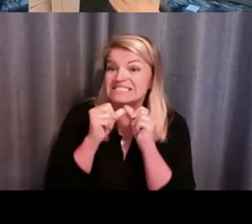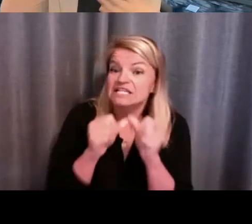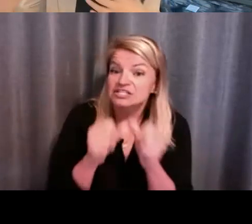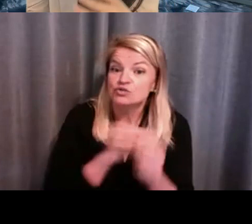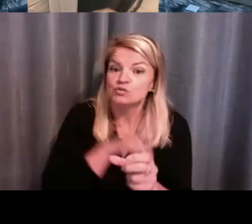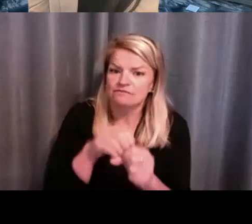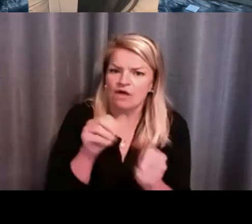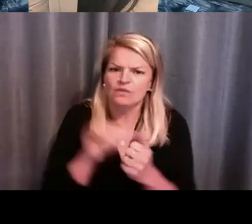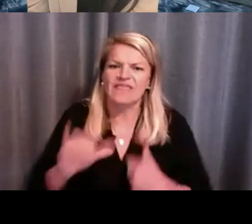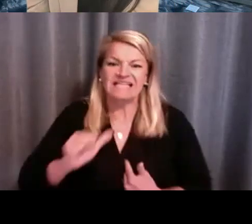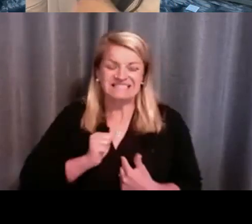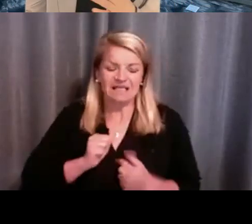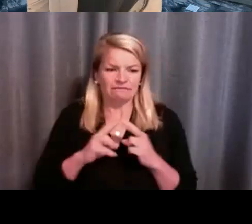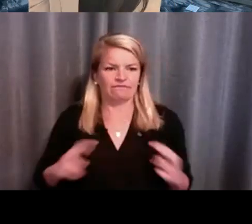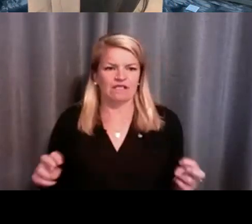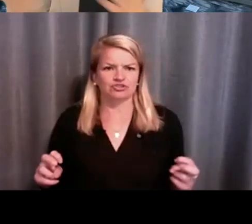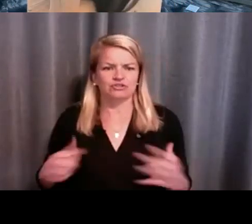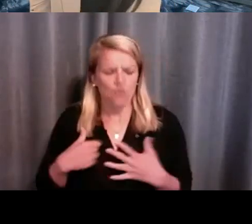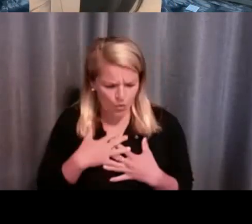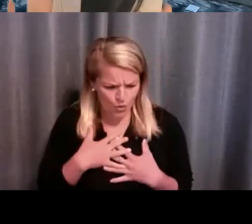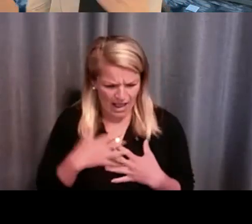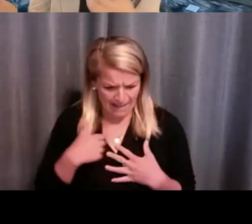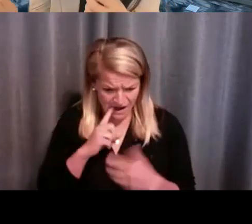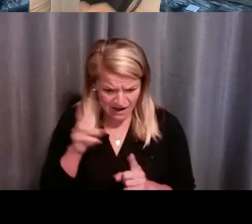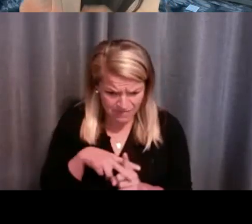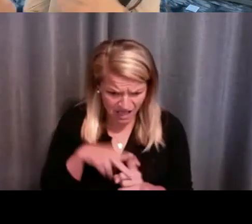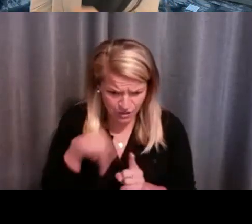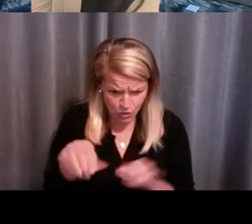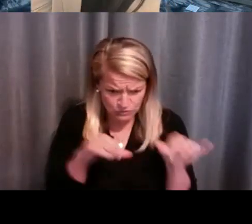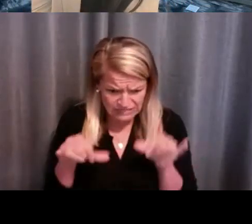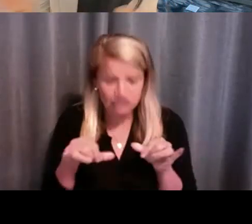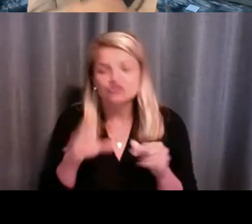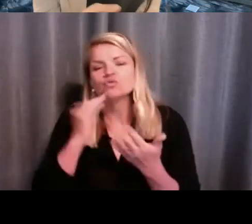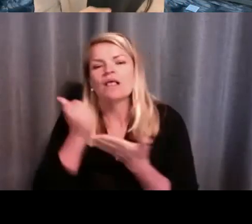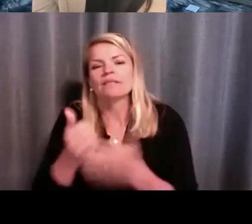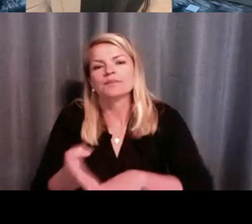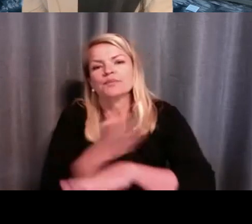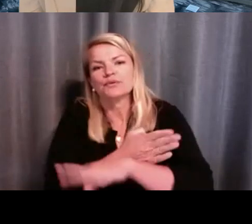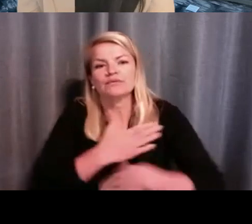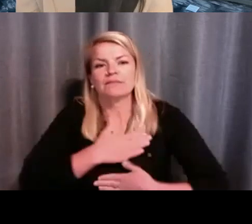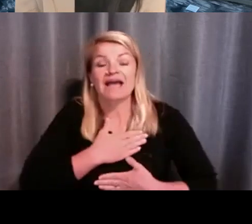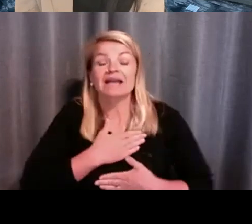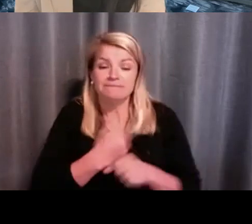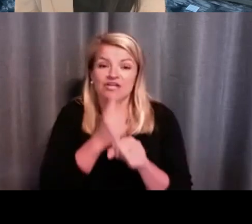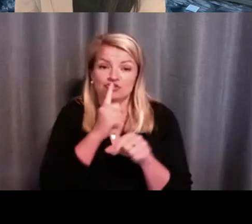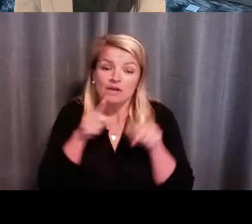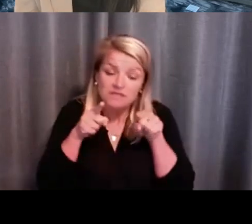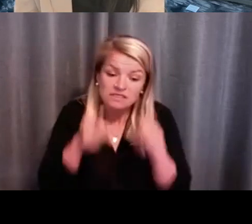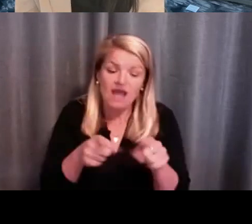that self-reflection to kind of continue to improve my practice in alignment with the minimum standards.